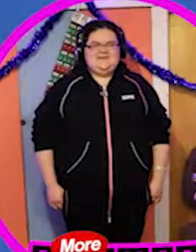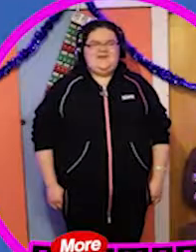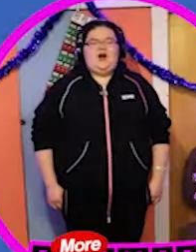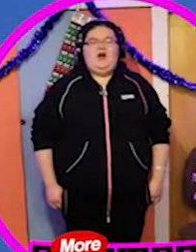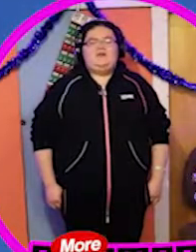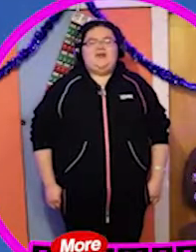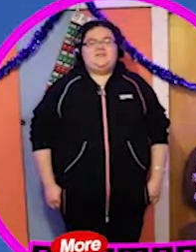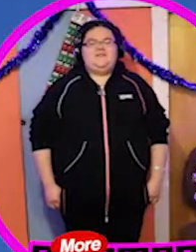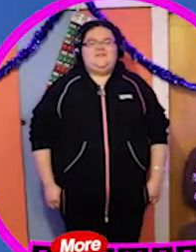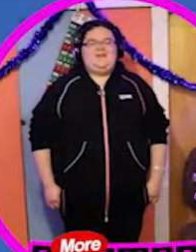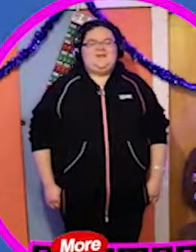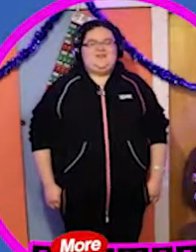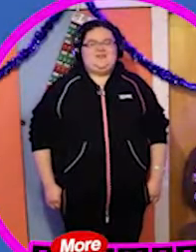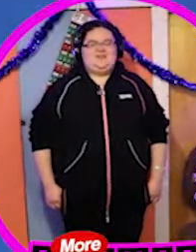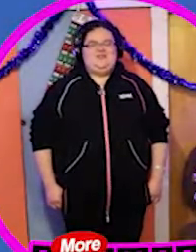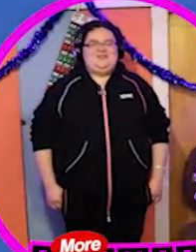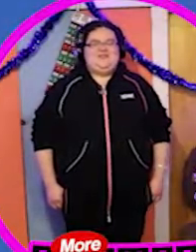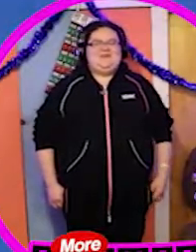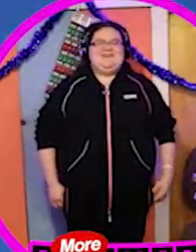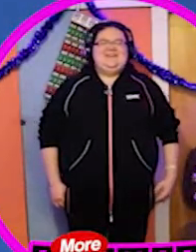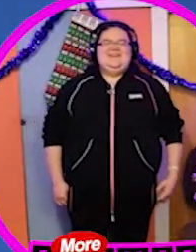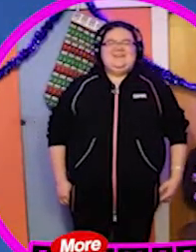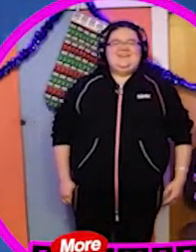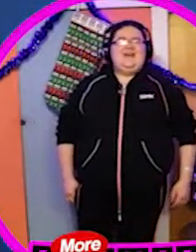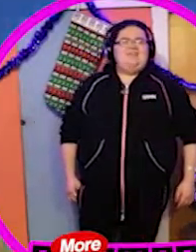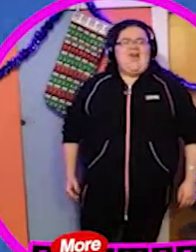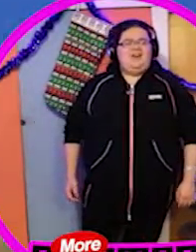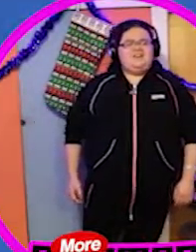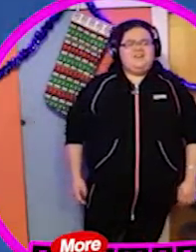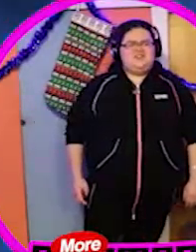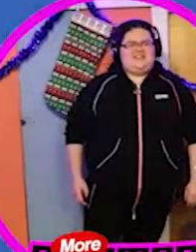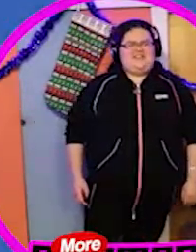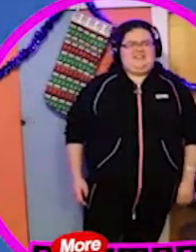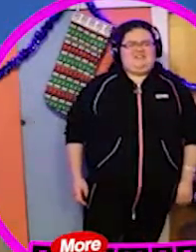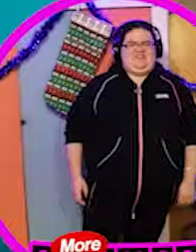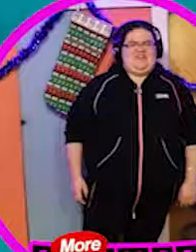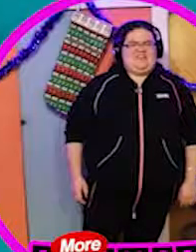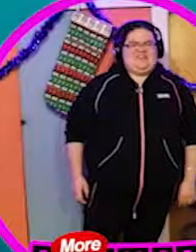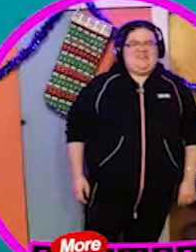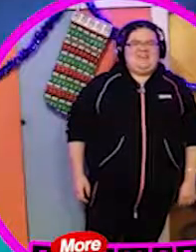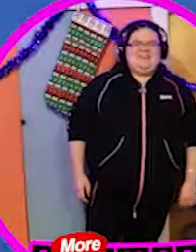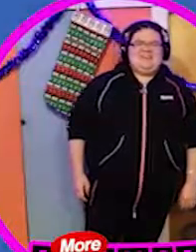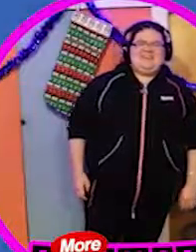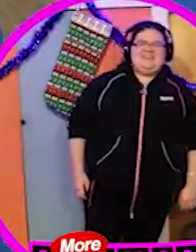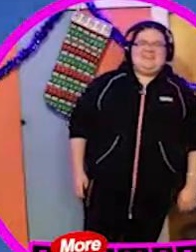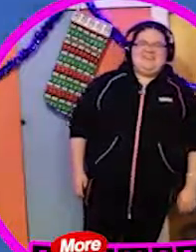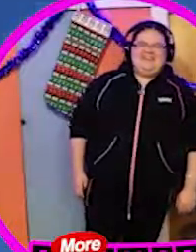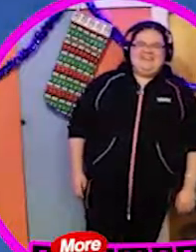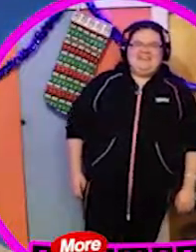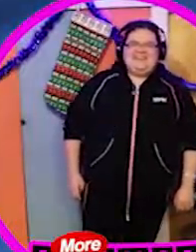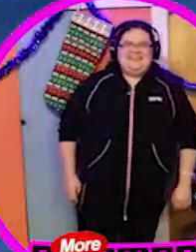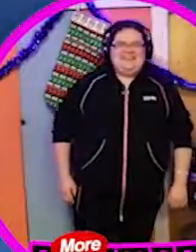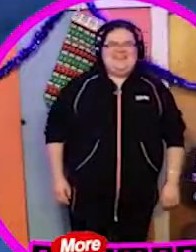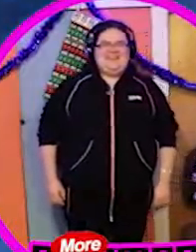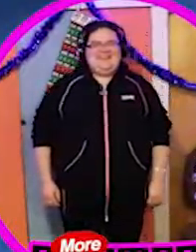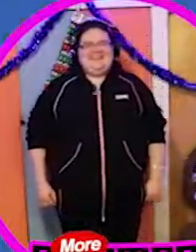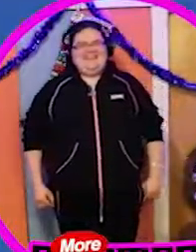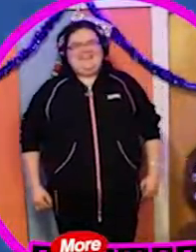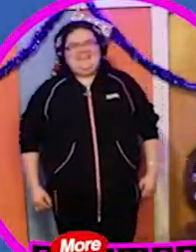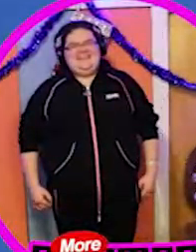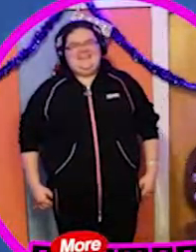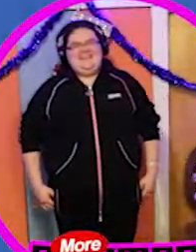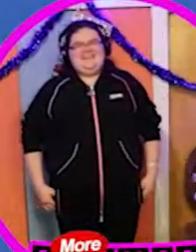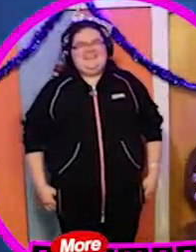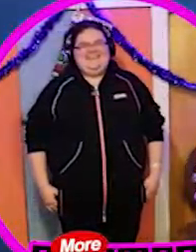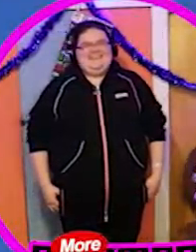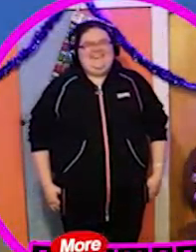hole. Oh yeah, Vic. How am I here? Yeah, but how did you get there, Vic? He's stuck in a hole. He's stuck in a little